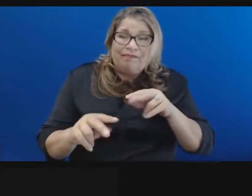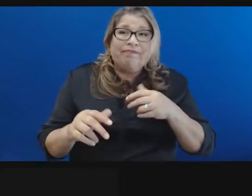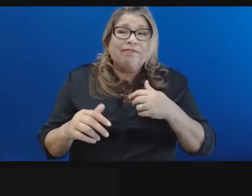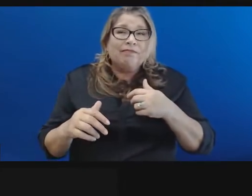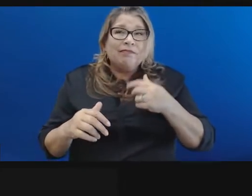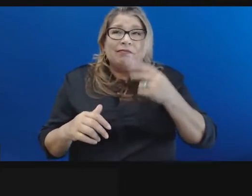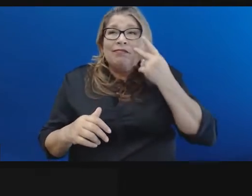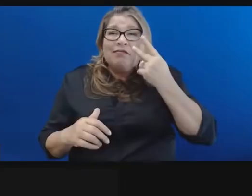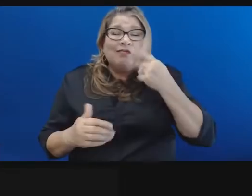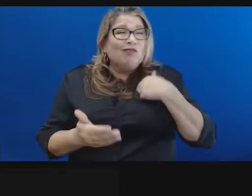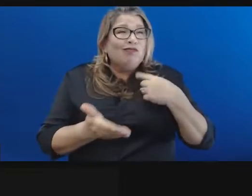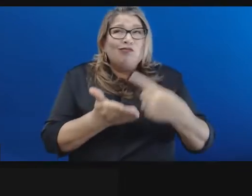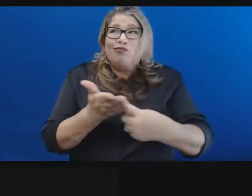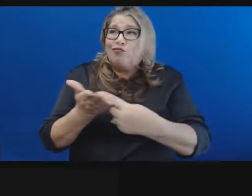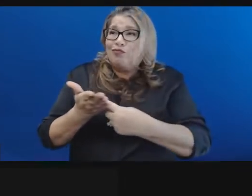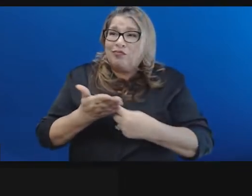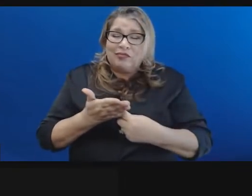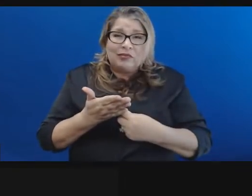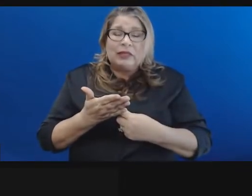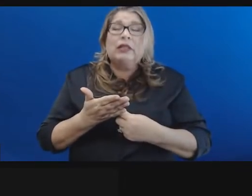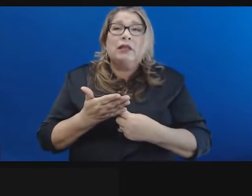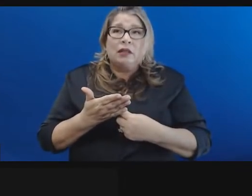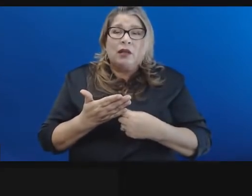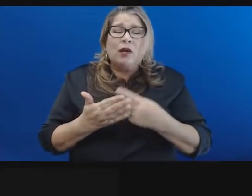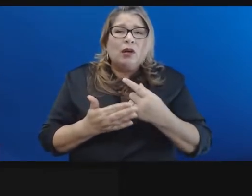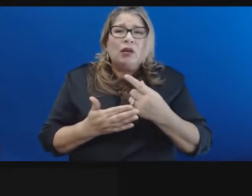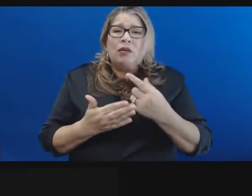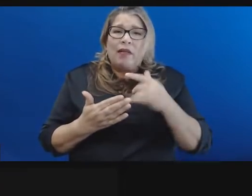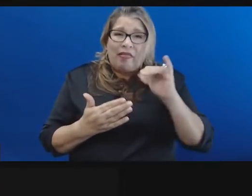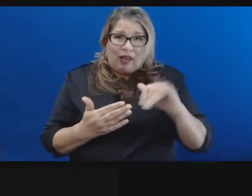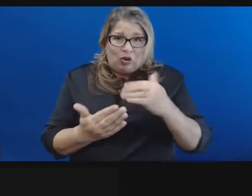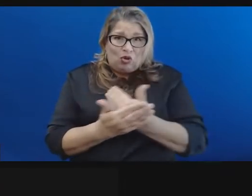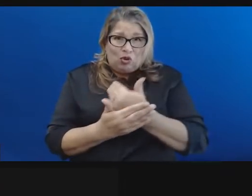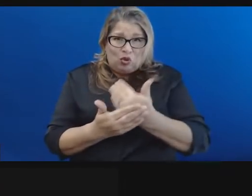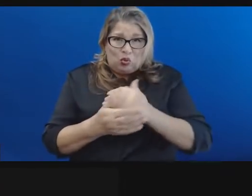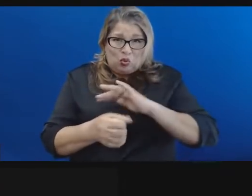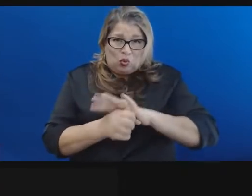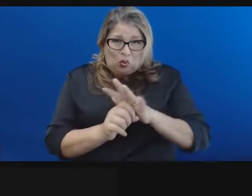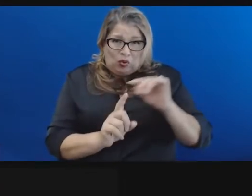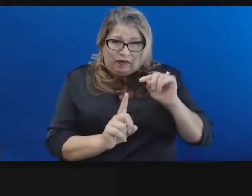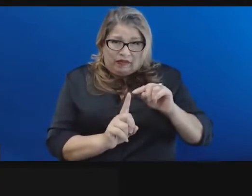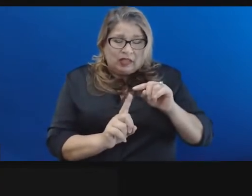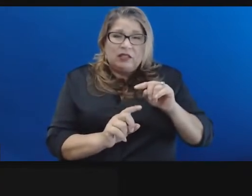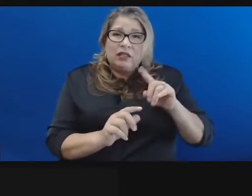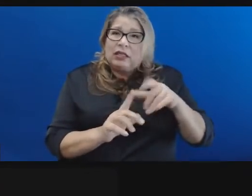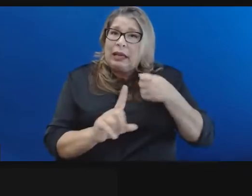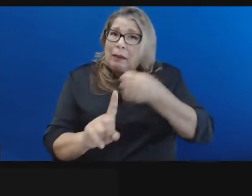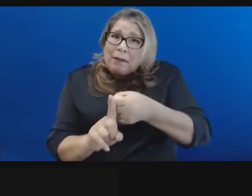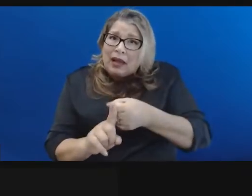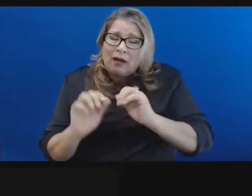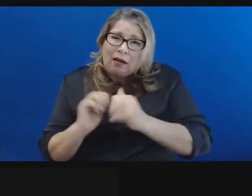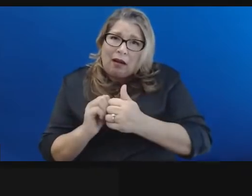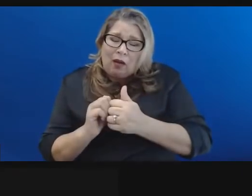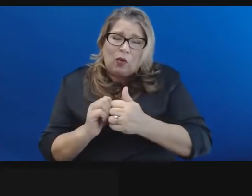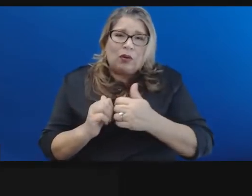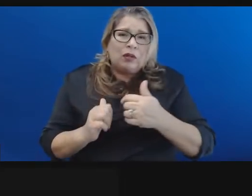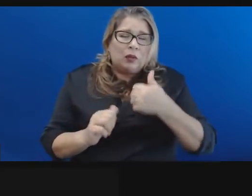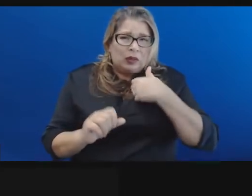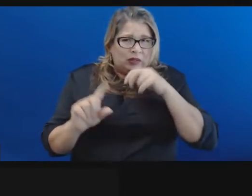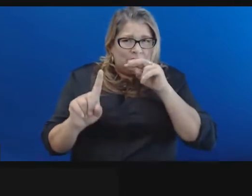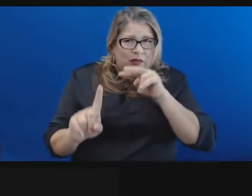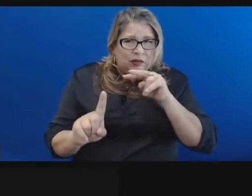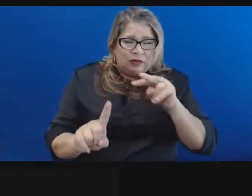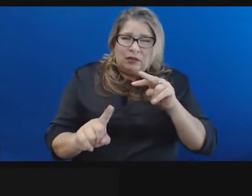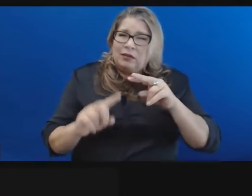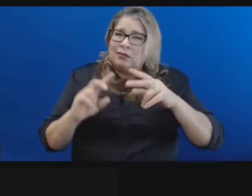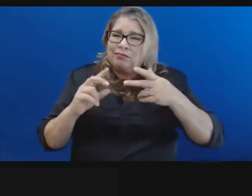partners across the state about its impact on them particularly, and then continuing to track that transmission for additional